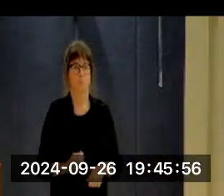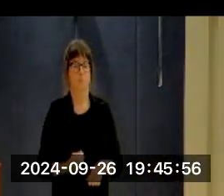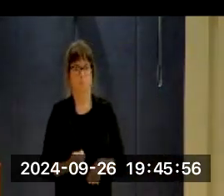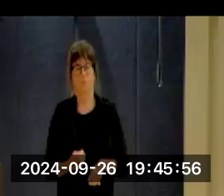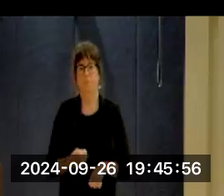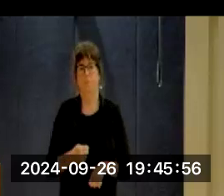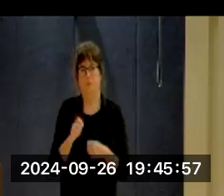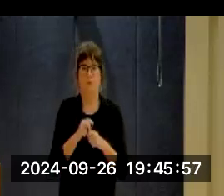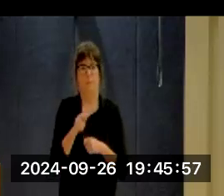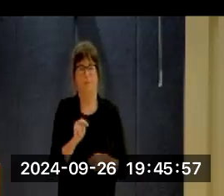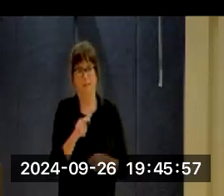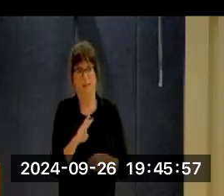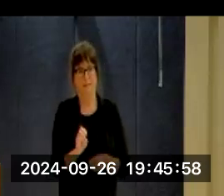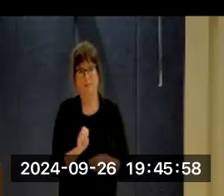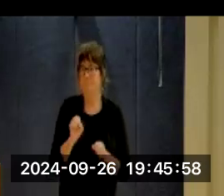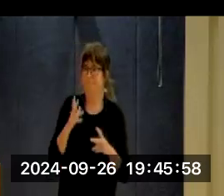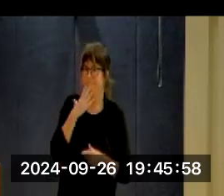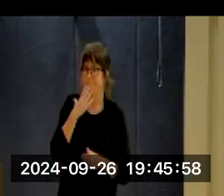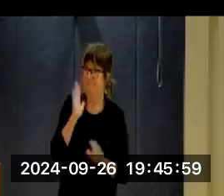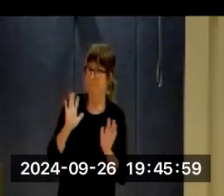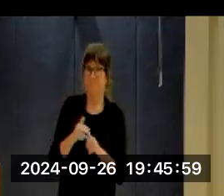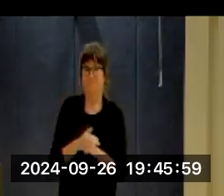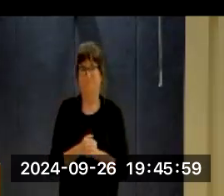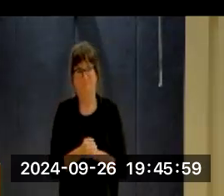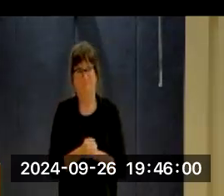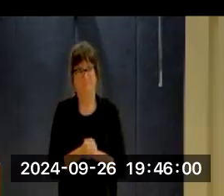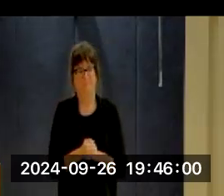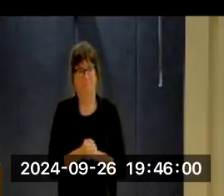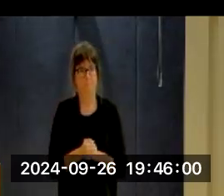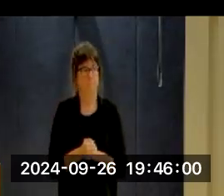Thank you. Okay, well, thank you. Bye-bye.